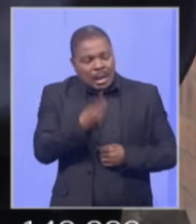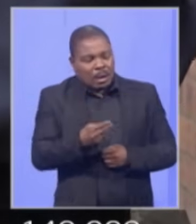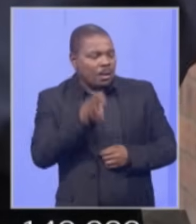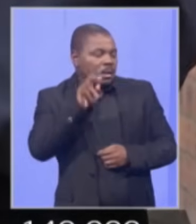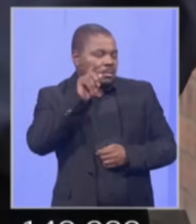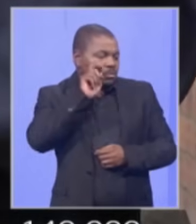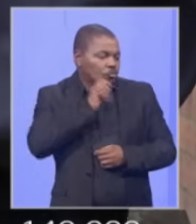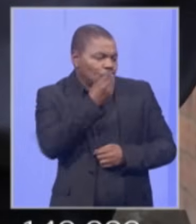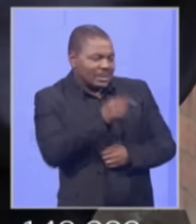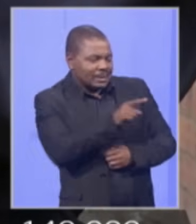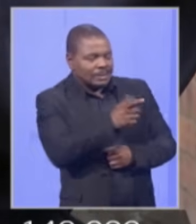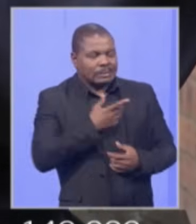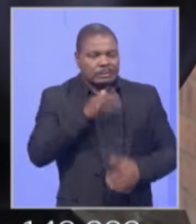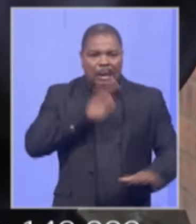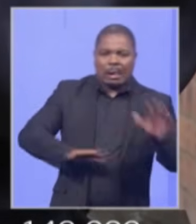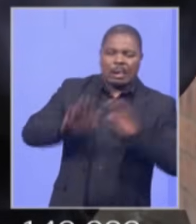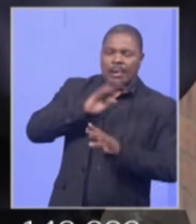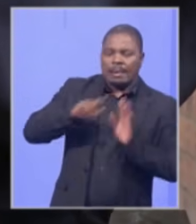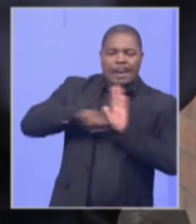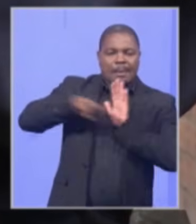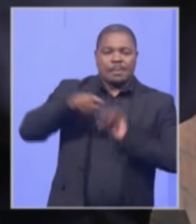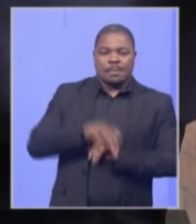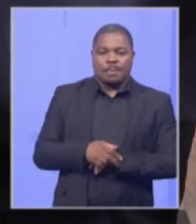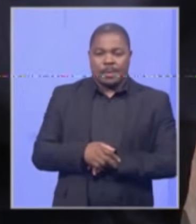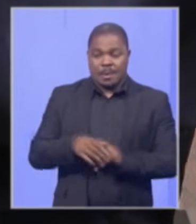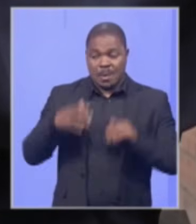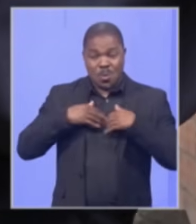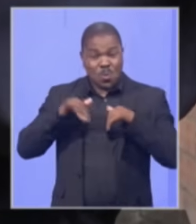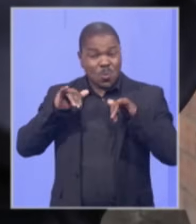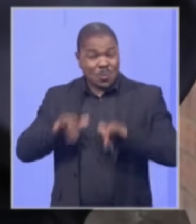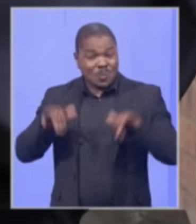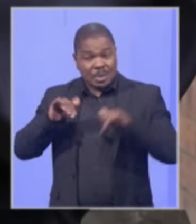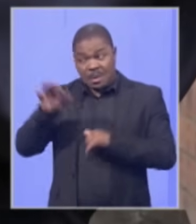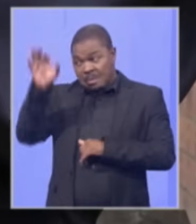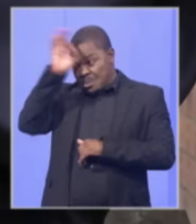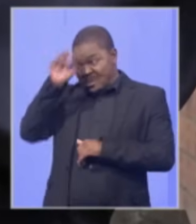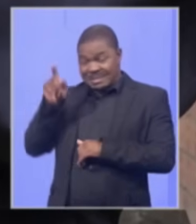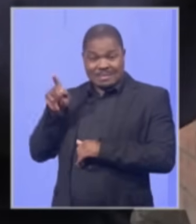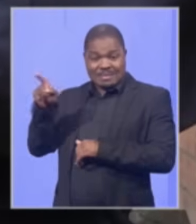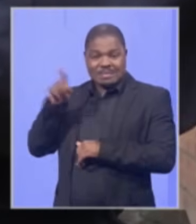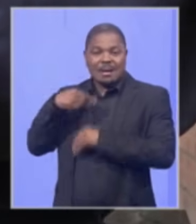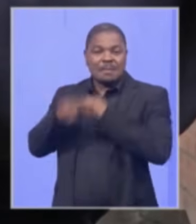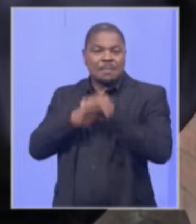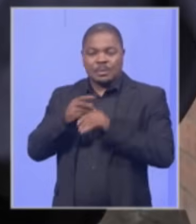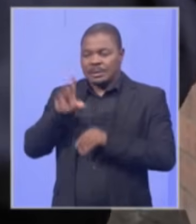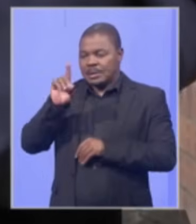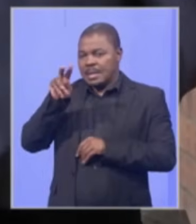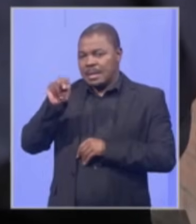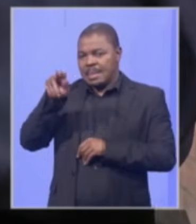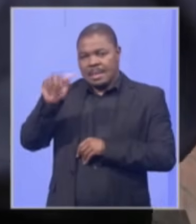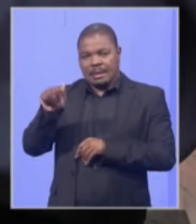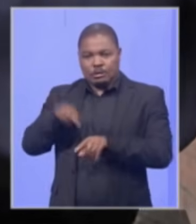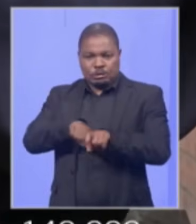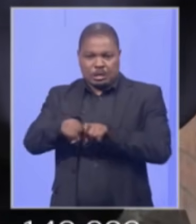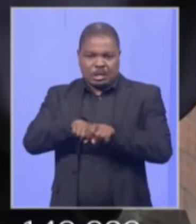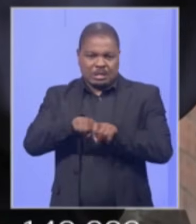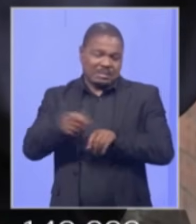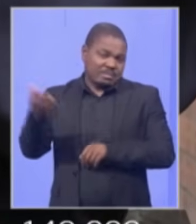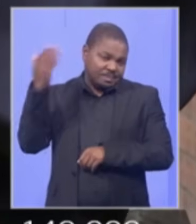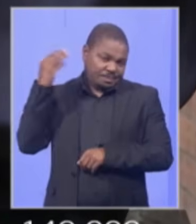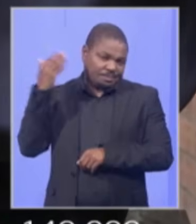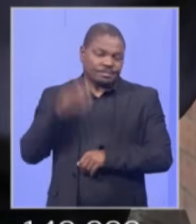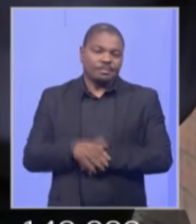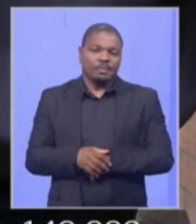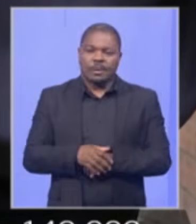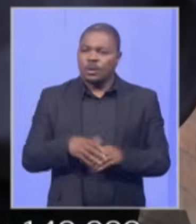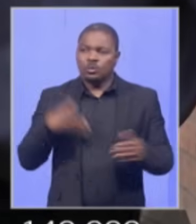santse re emetse statement tsa mapolisi mabapi le DNA test ba ne ba di etsa mo ngwaneng. So ga se